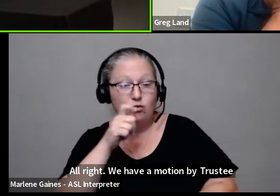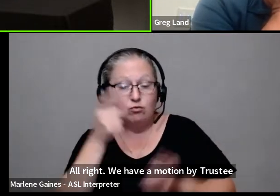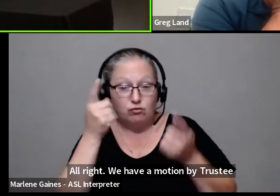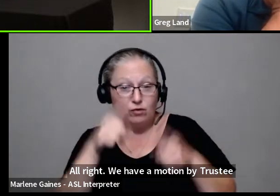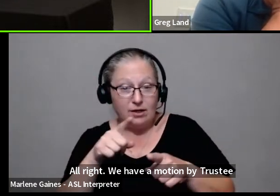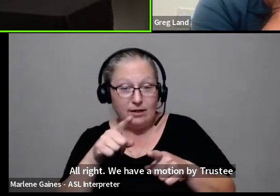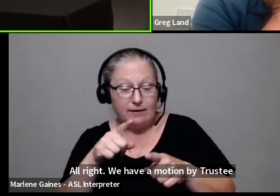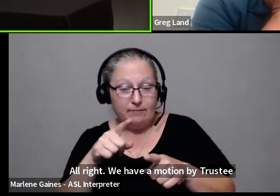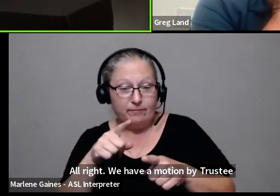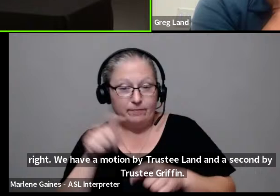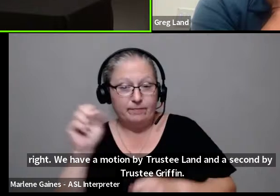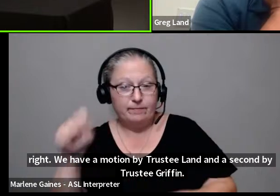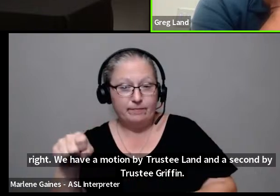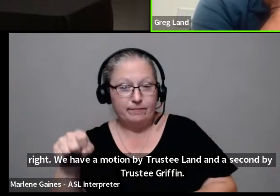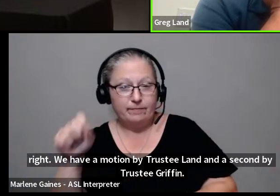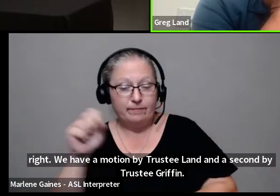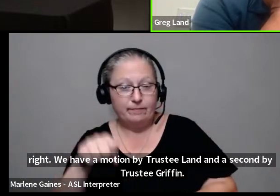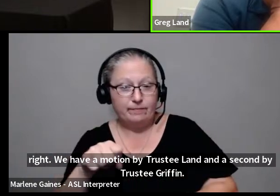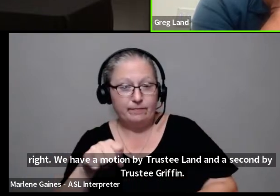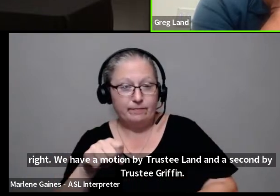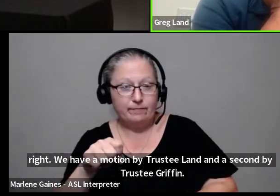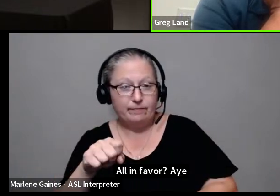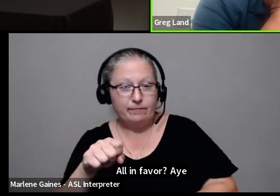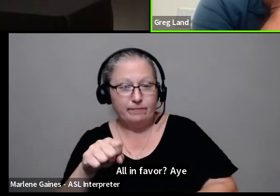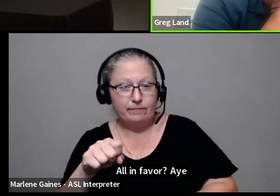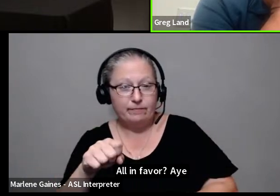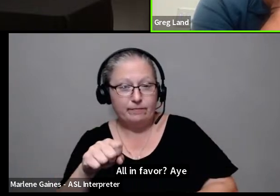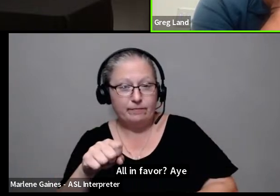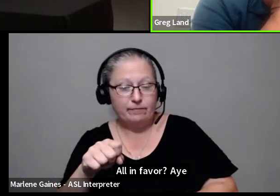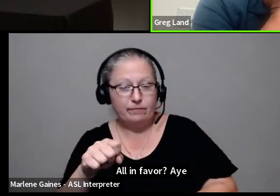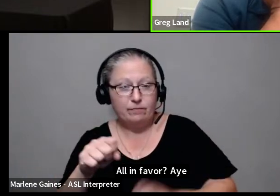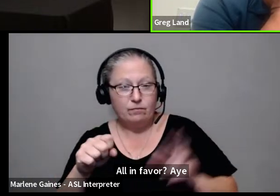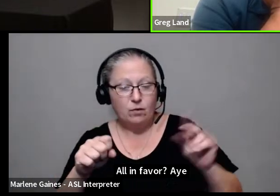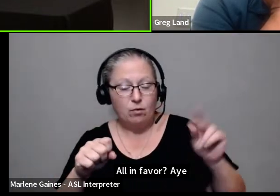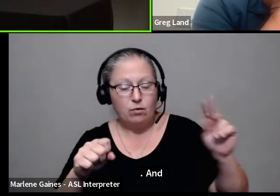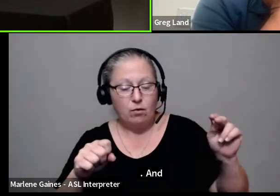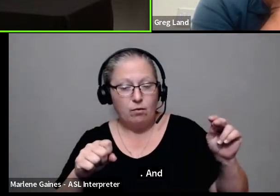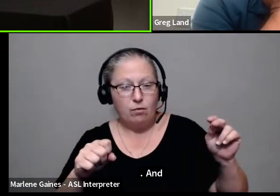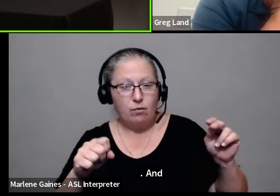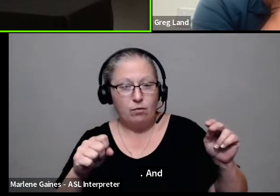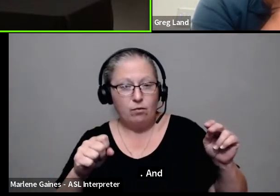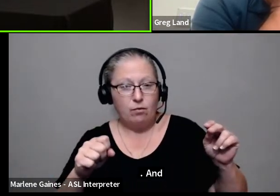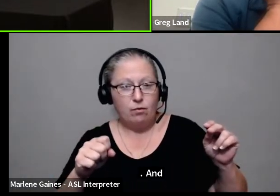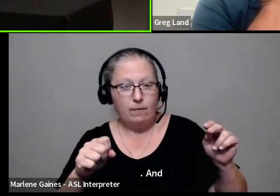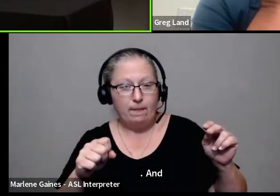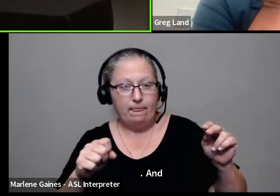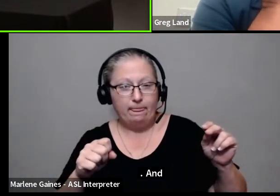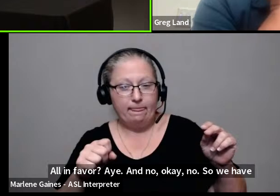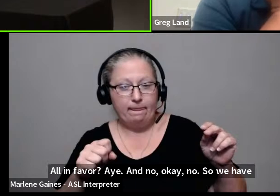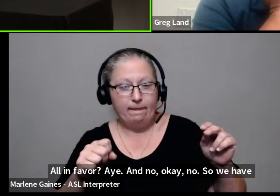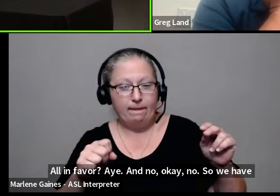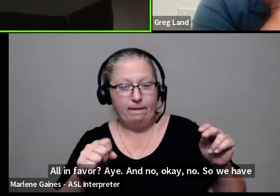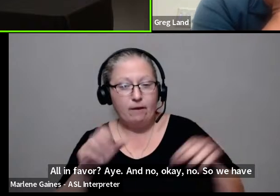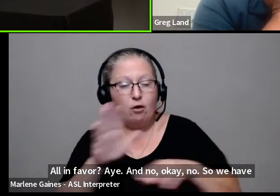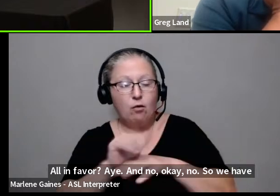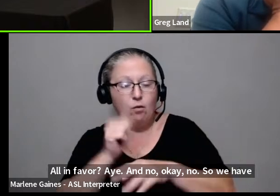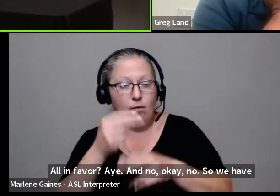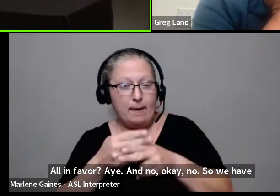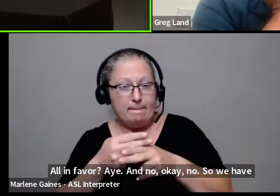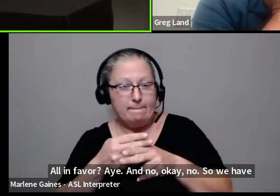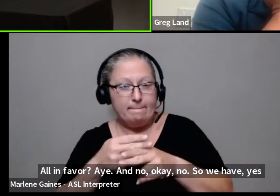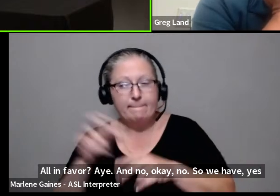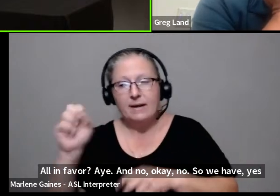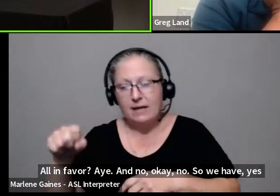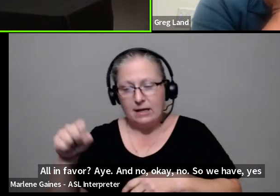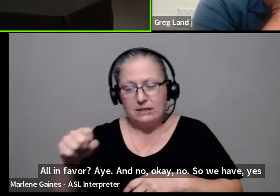favor? Aye. Aye. And no, okay. No. So we have three, yes, Can we roll call?